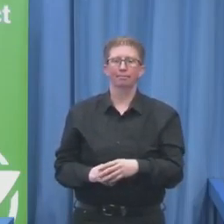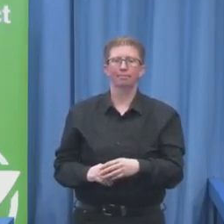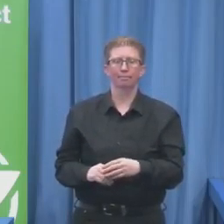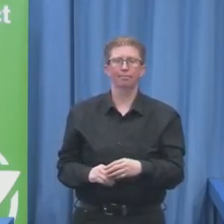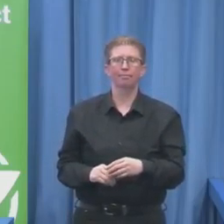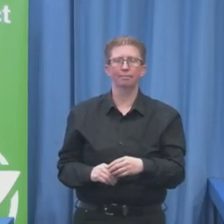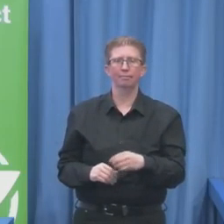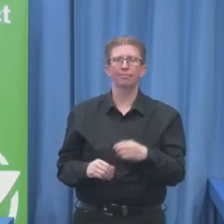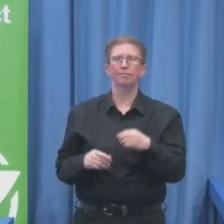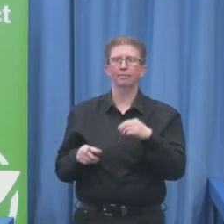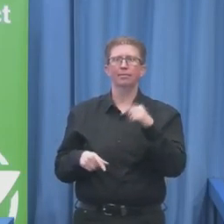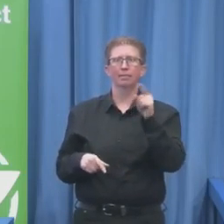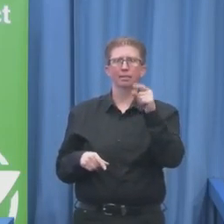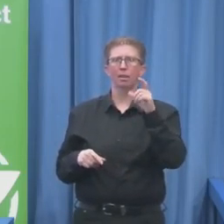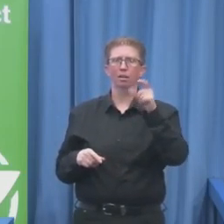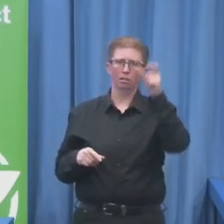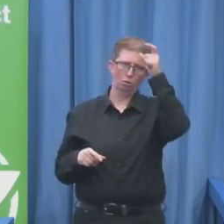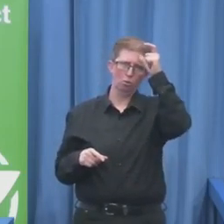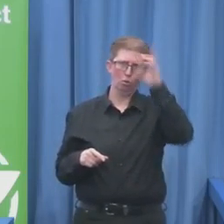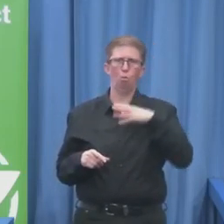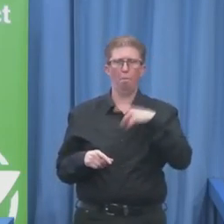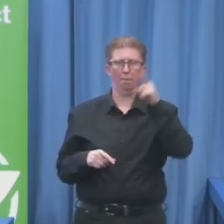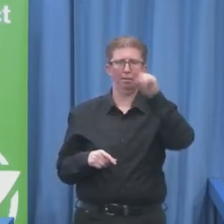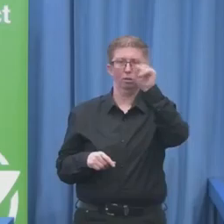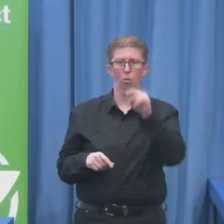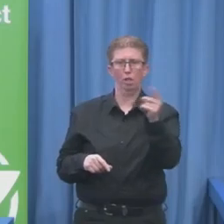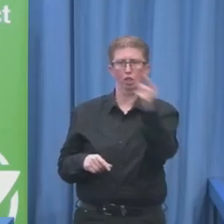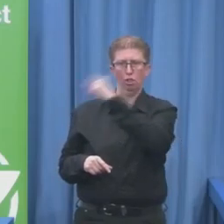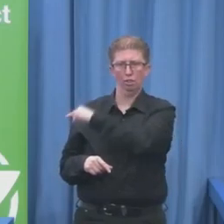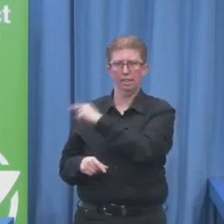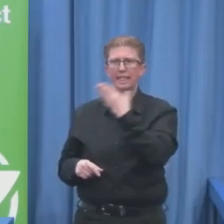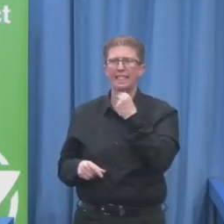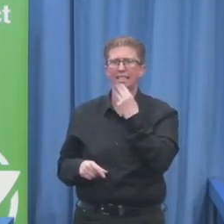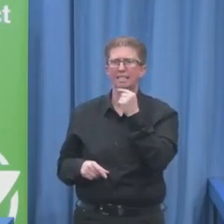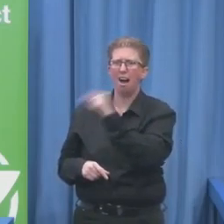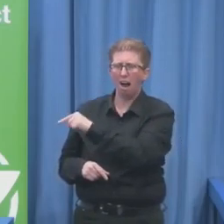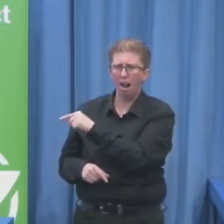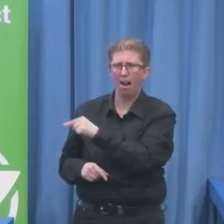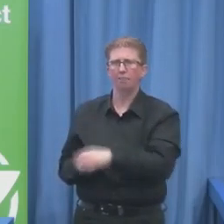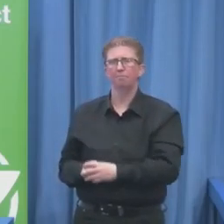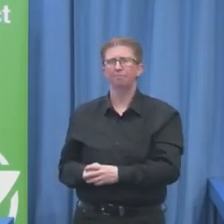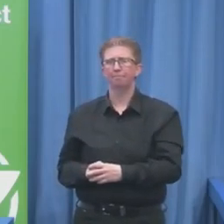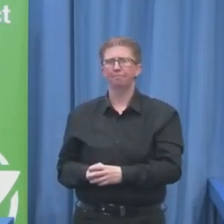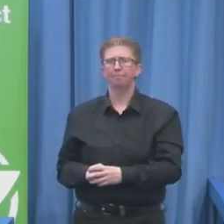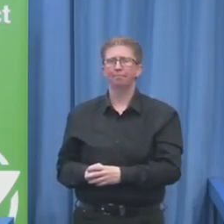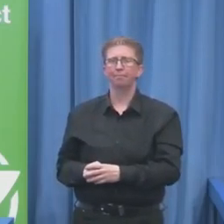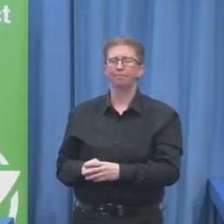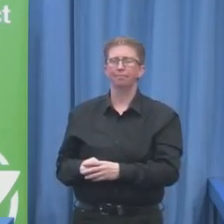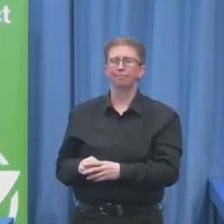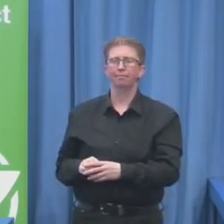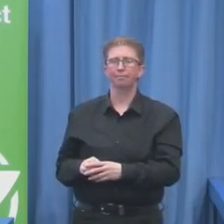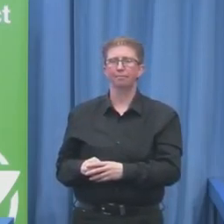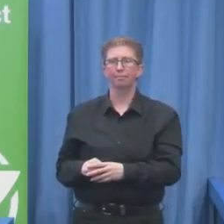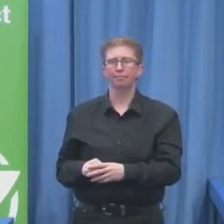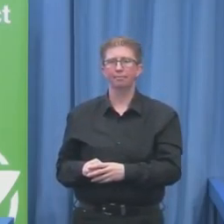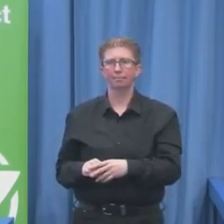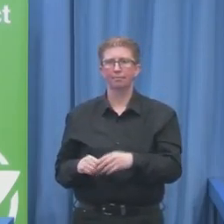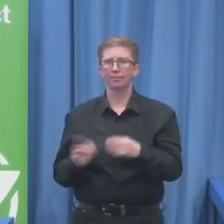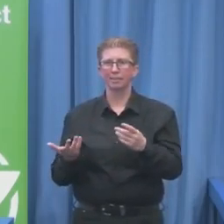I wonder about how you start, how you open your first factory. The opening a factory is not an easy